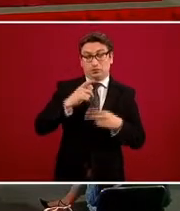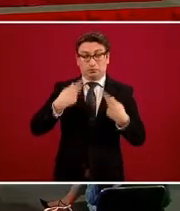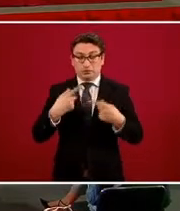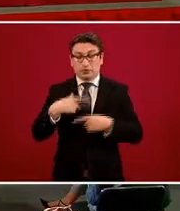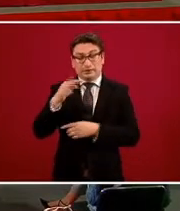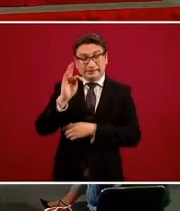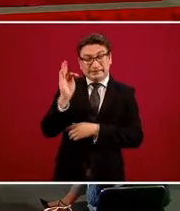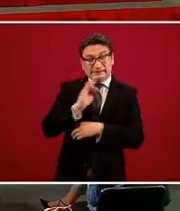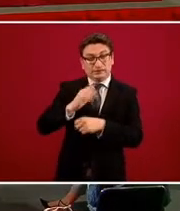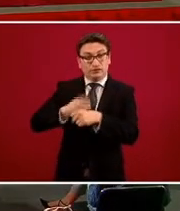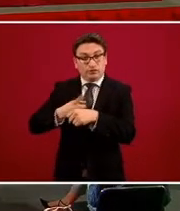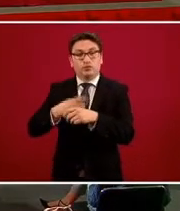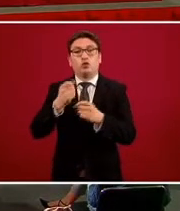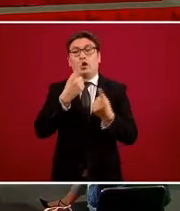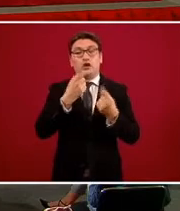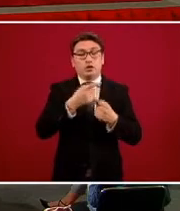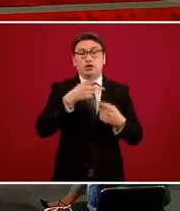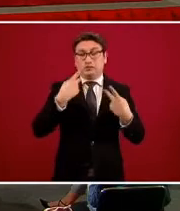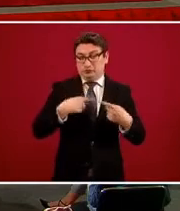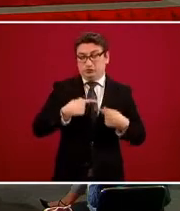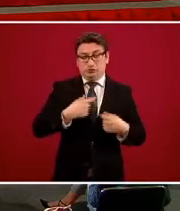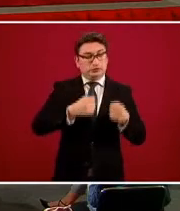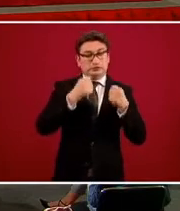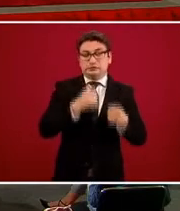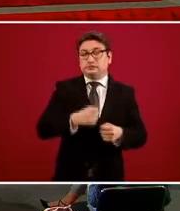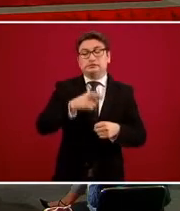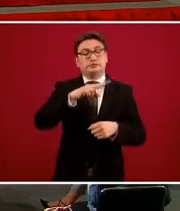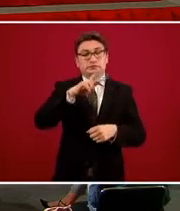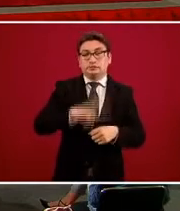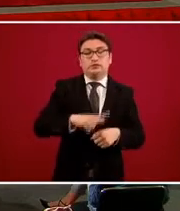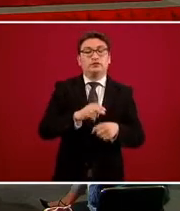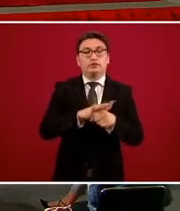at the suspect cases and the confirmed cases,